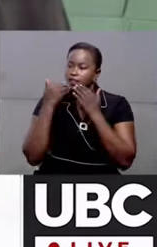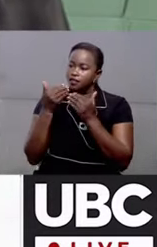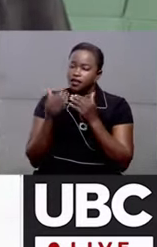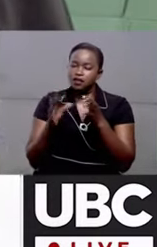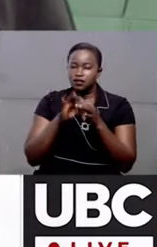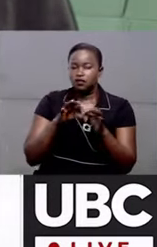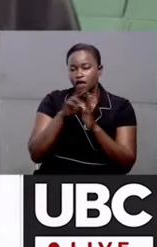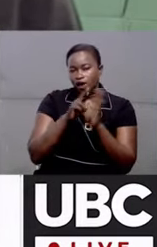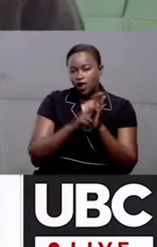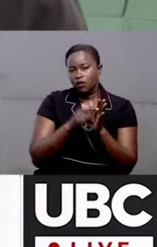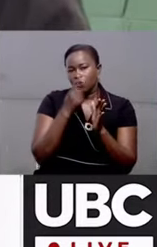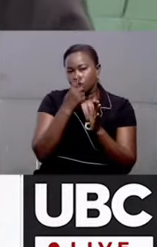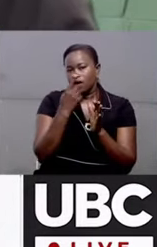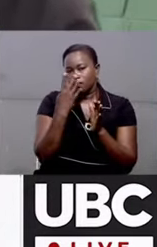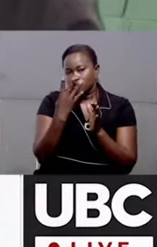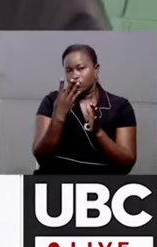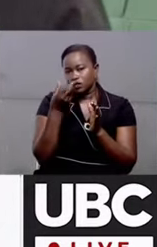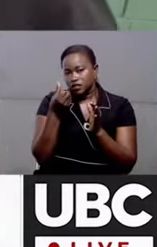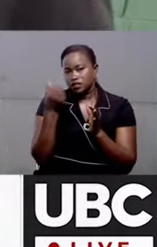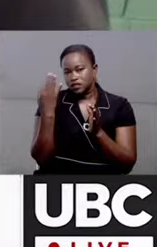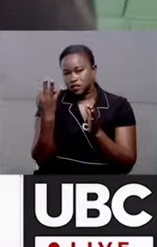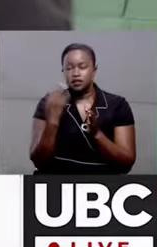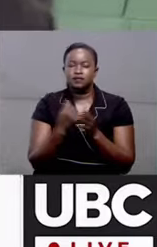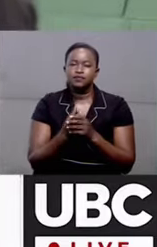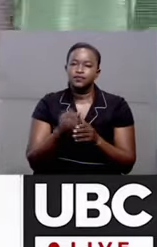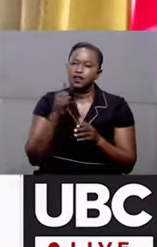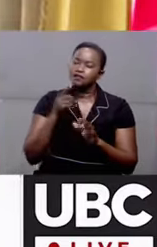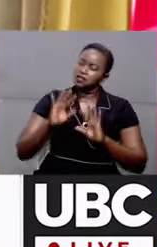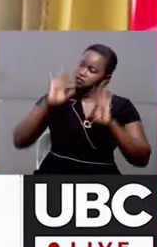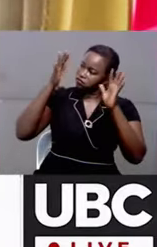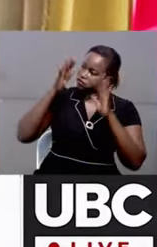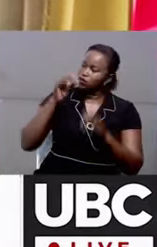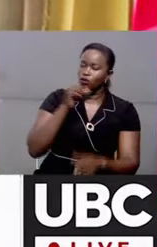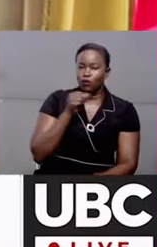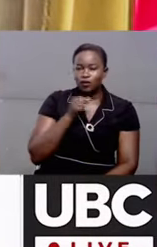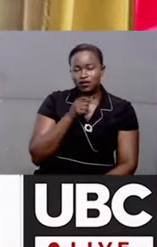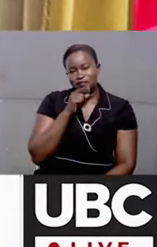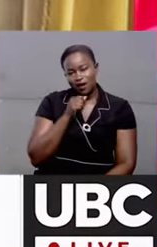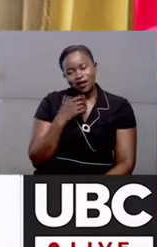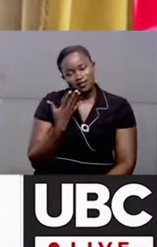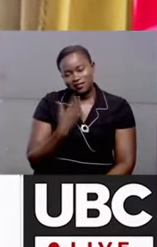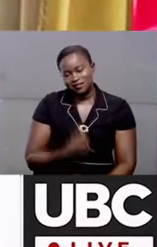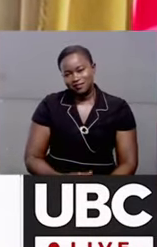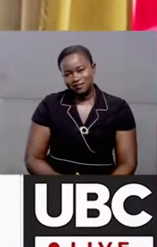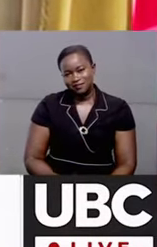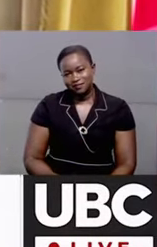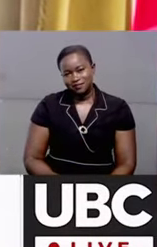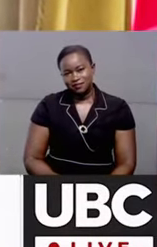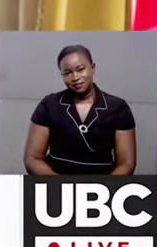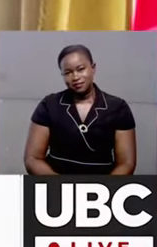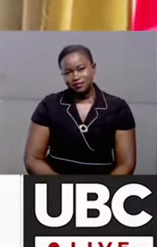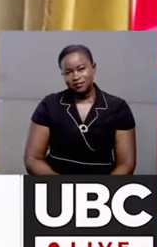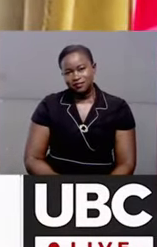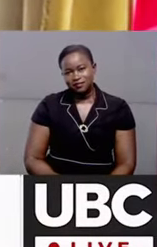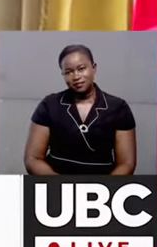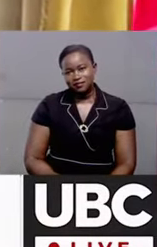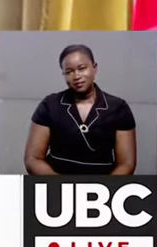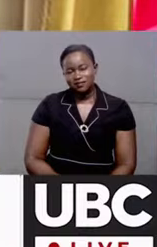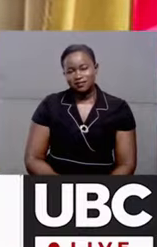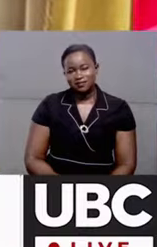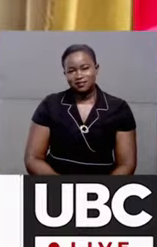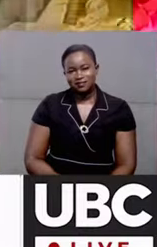Rule 1463. You first clap for the old man now. I fumbled along.